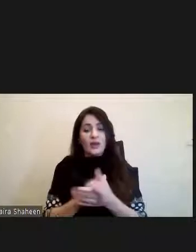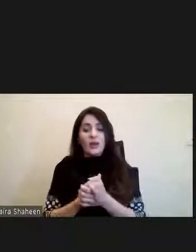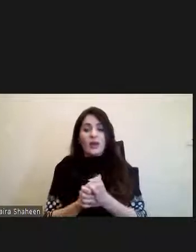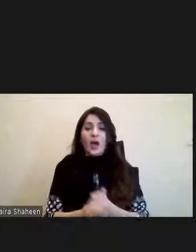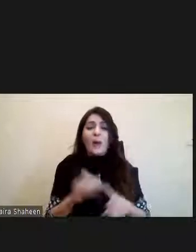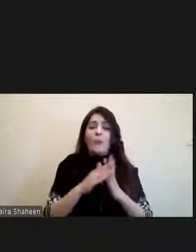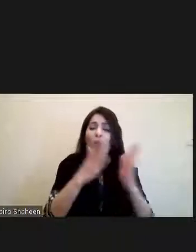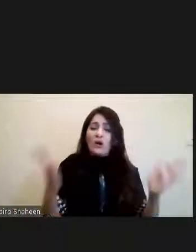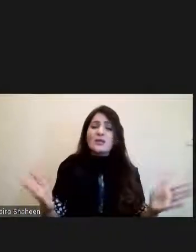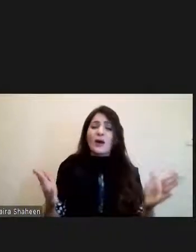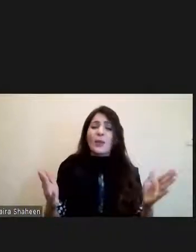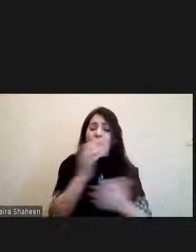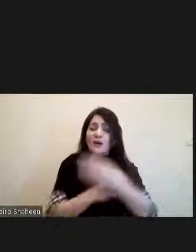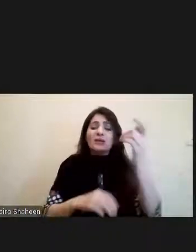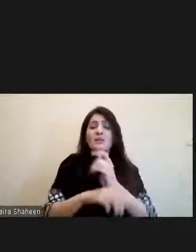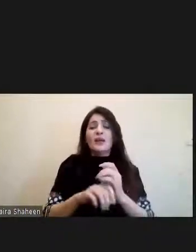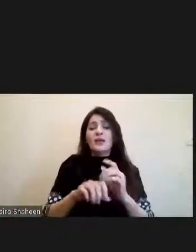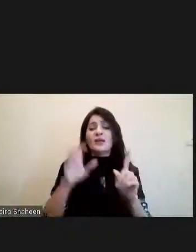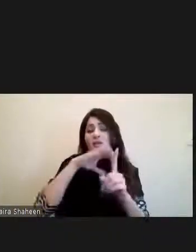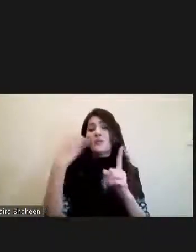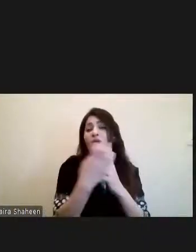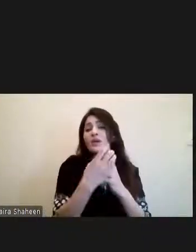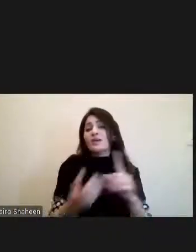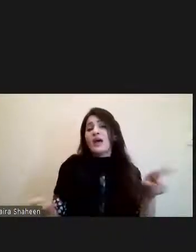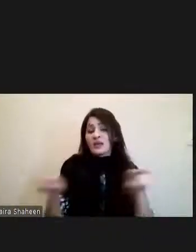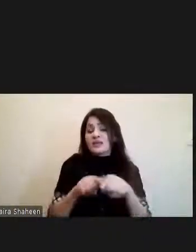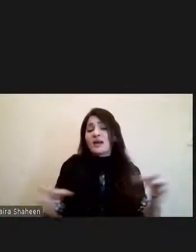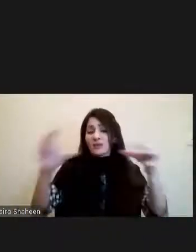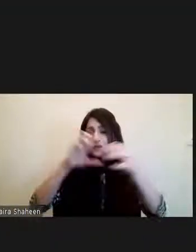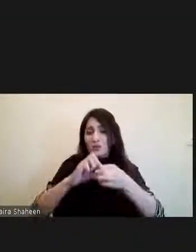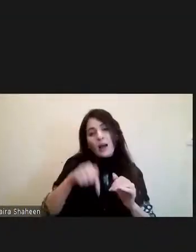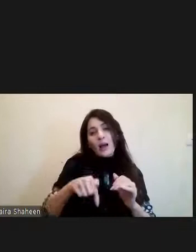Facebook, we look forward to continuing this journey together. Thank you so much for your time.